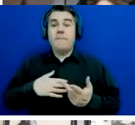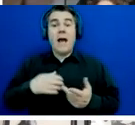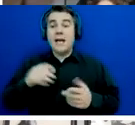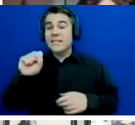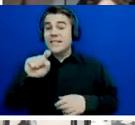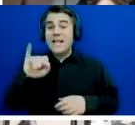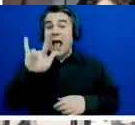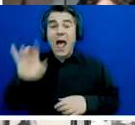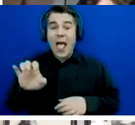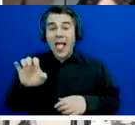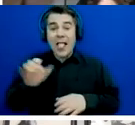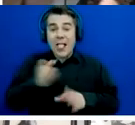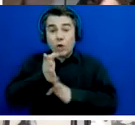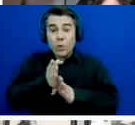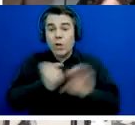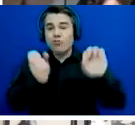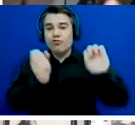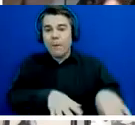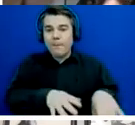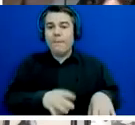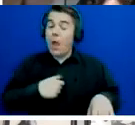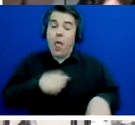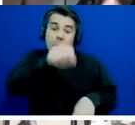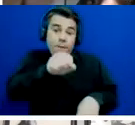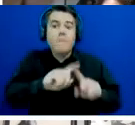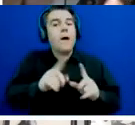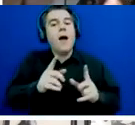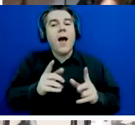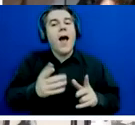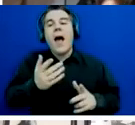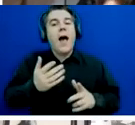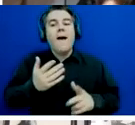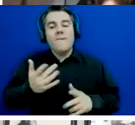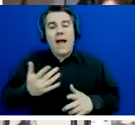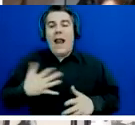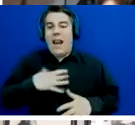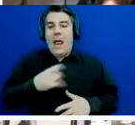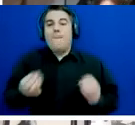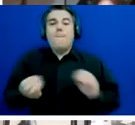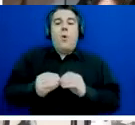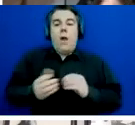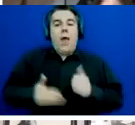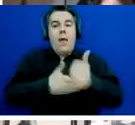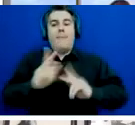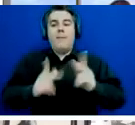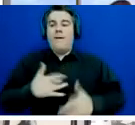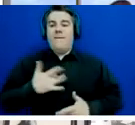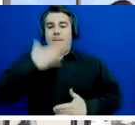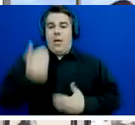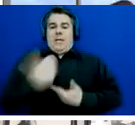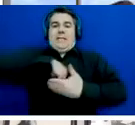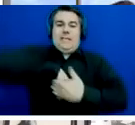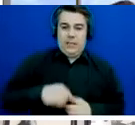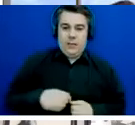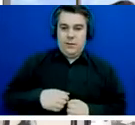so much, but I love making people feel good on the inside way more than dressing on the outside. Yeah, and I'm